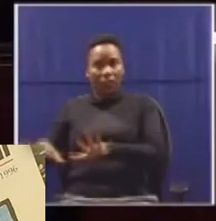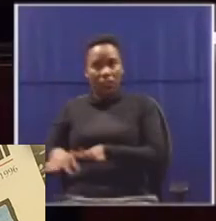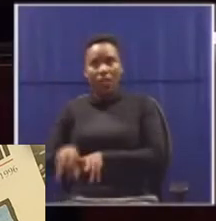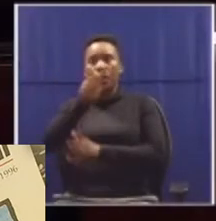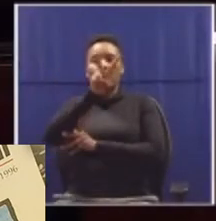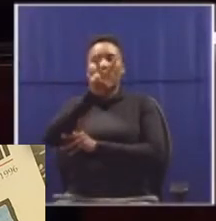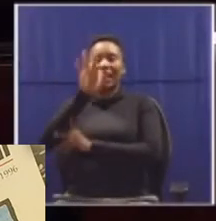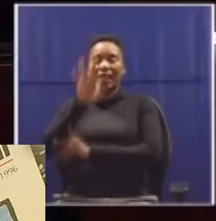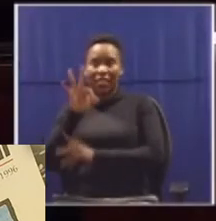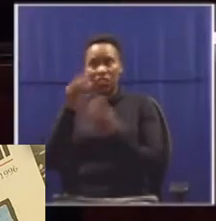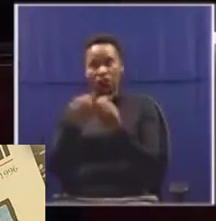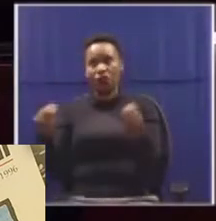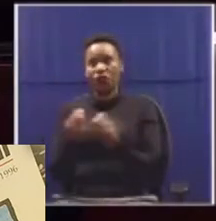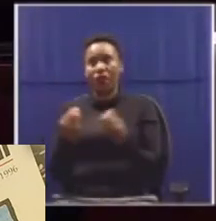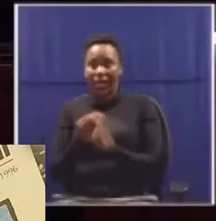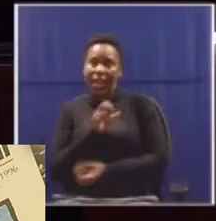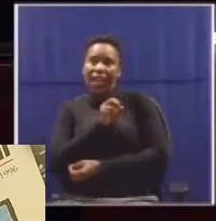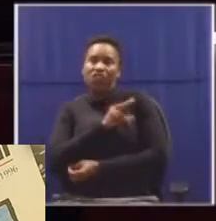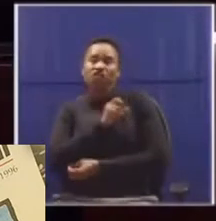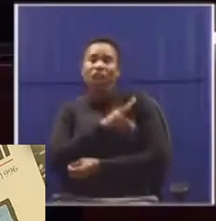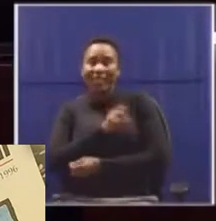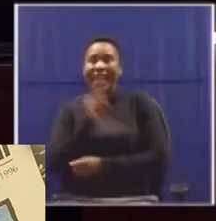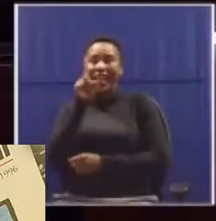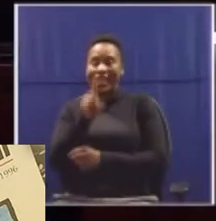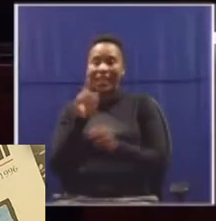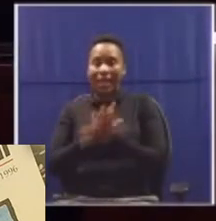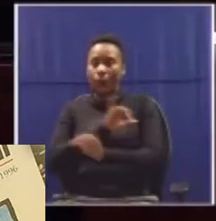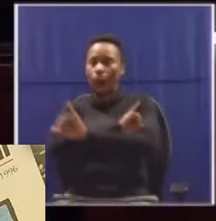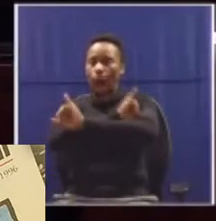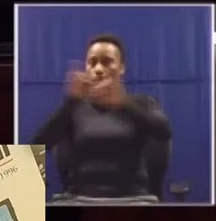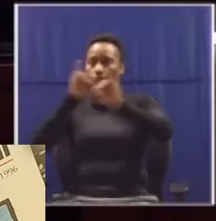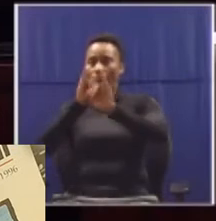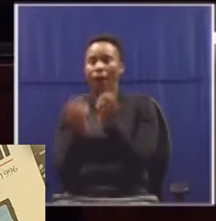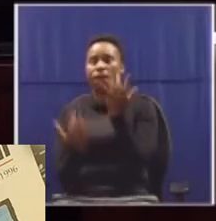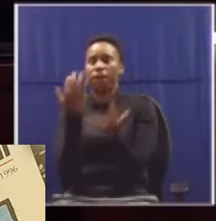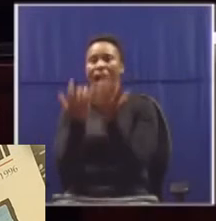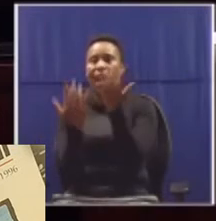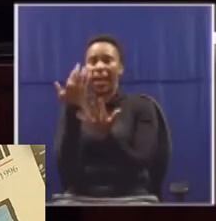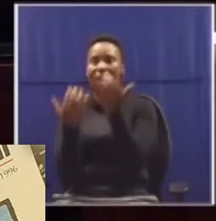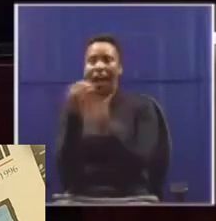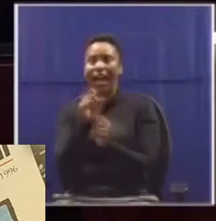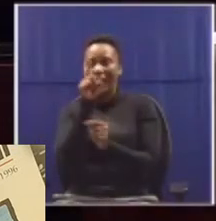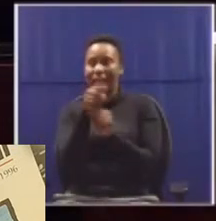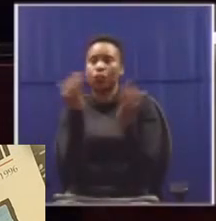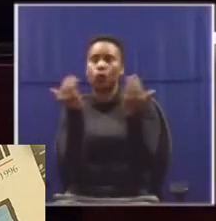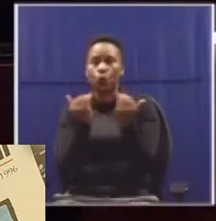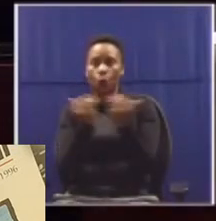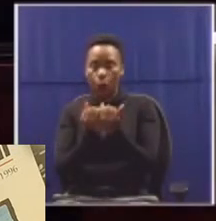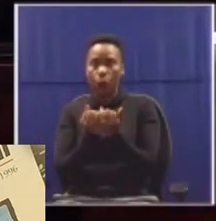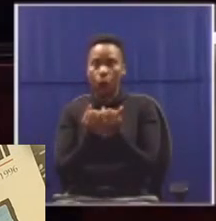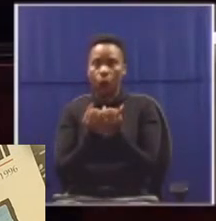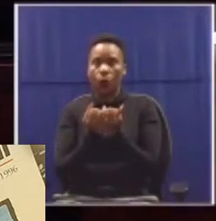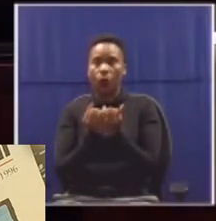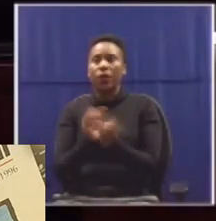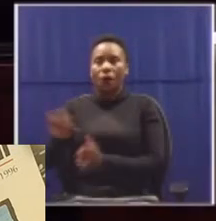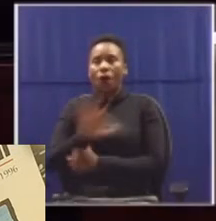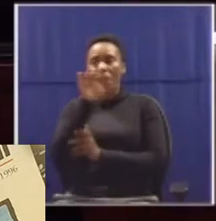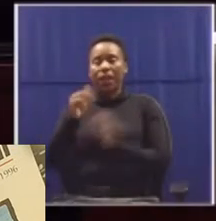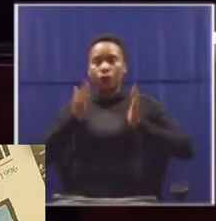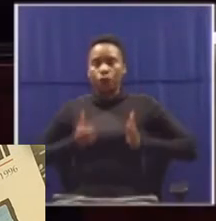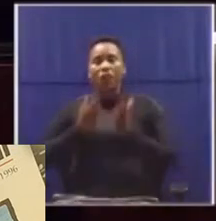Learners were injured at that tragic fire the South African Human Rights Commission found there was a systemic